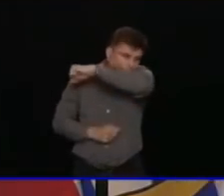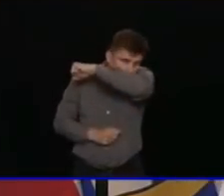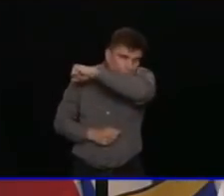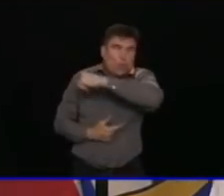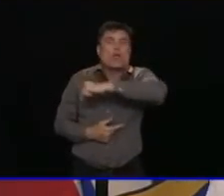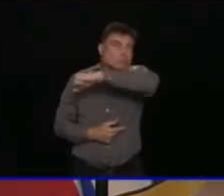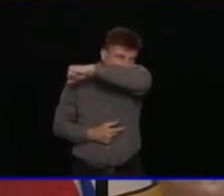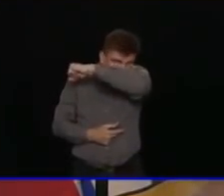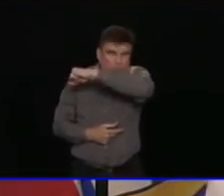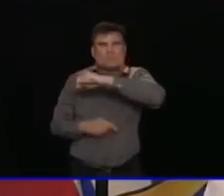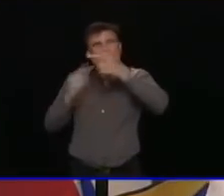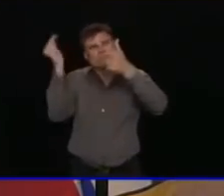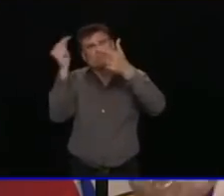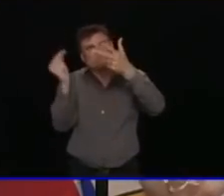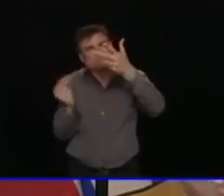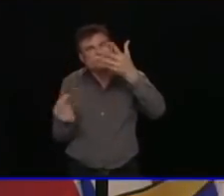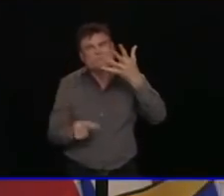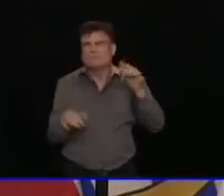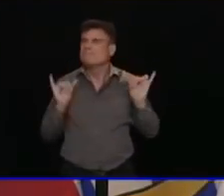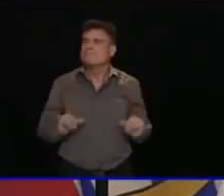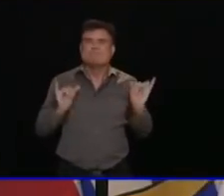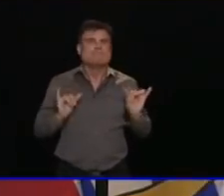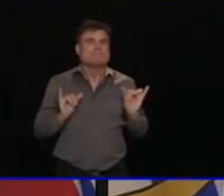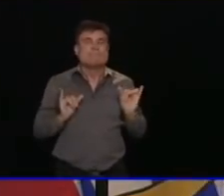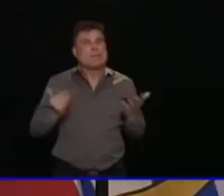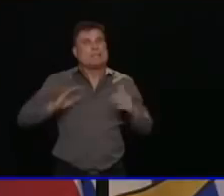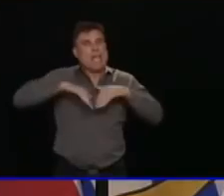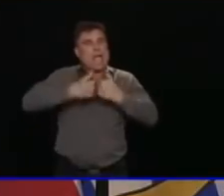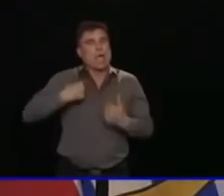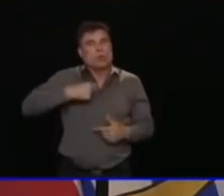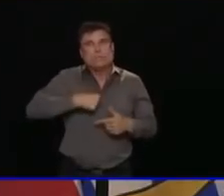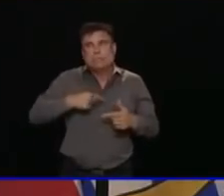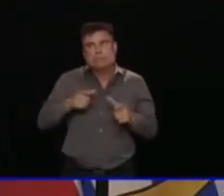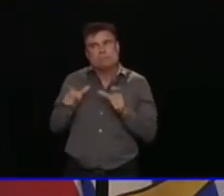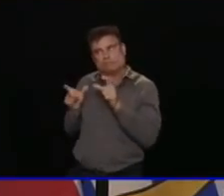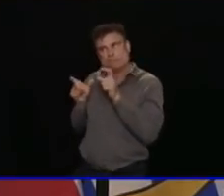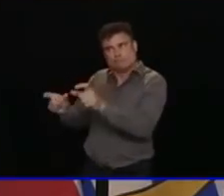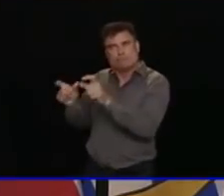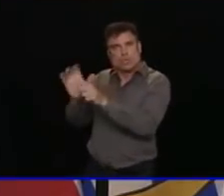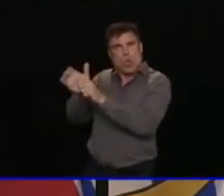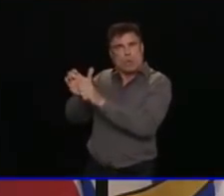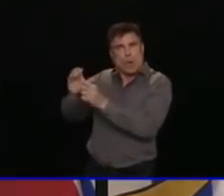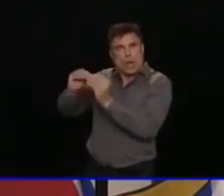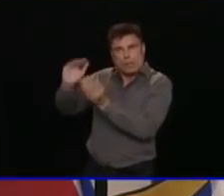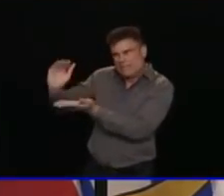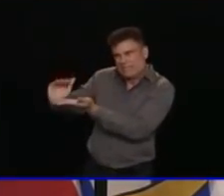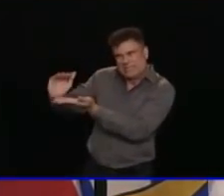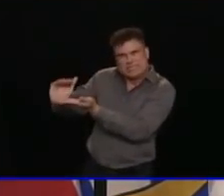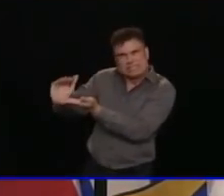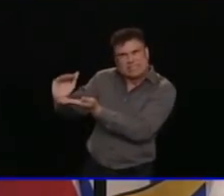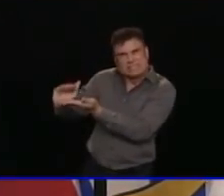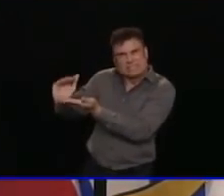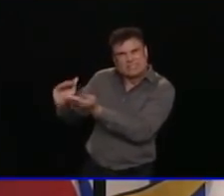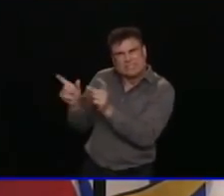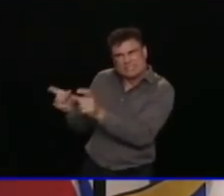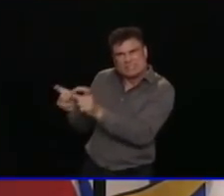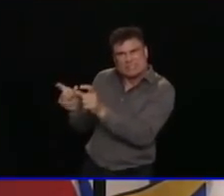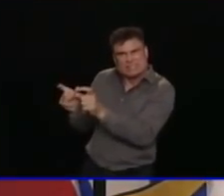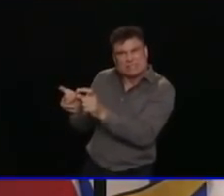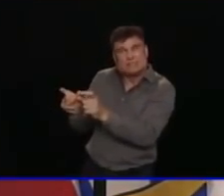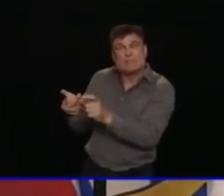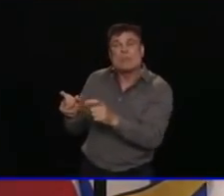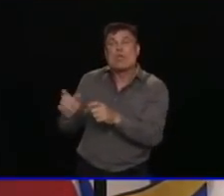because we need to travel. There needs to be connection, whether it's for essential goods or whether